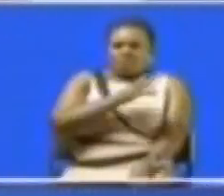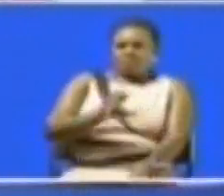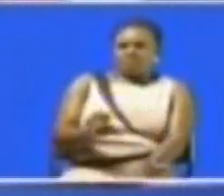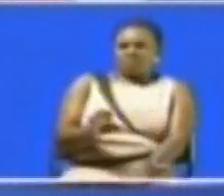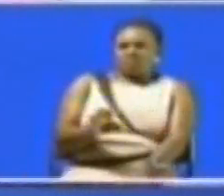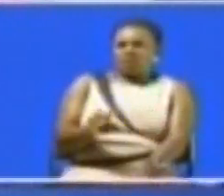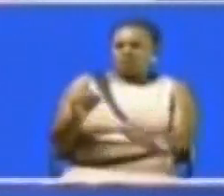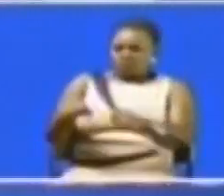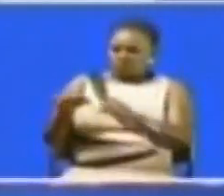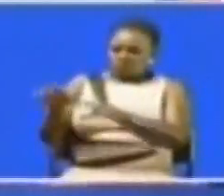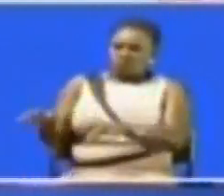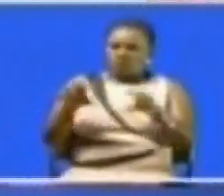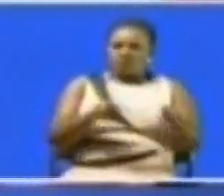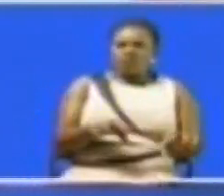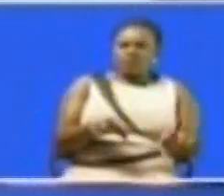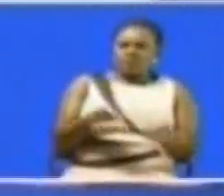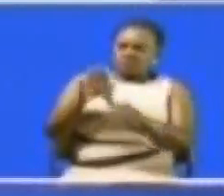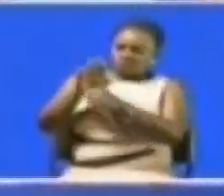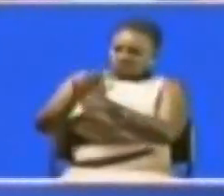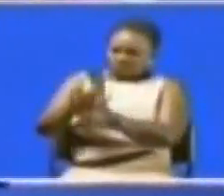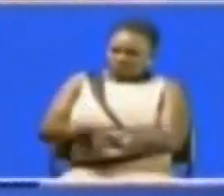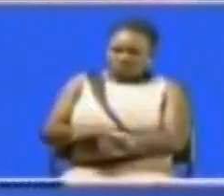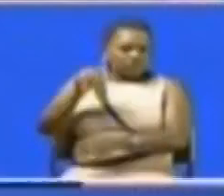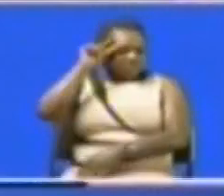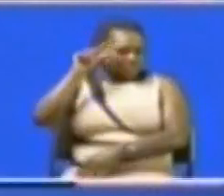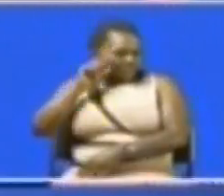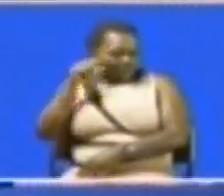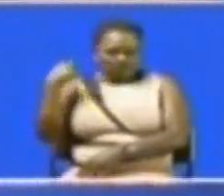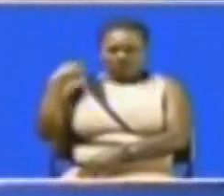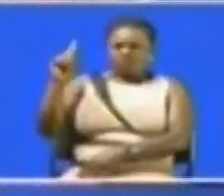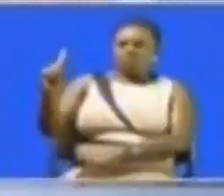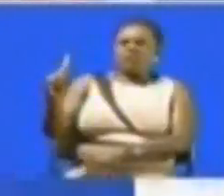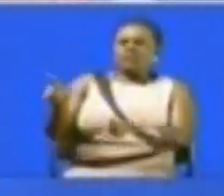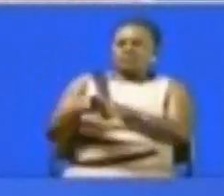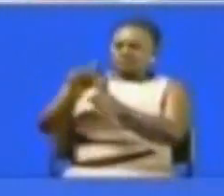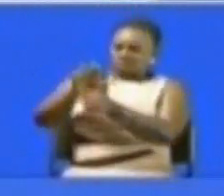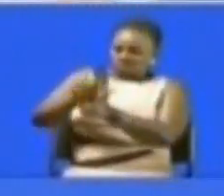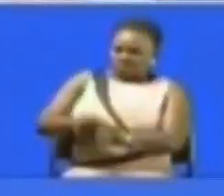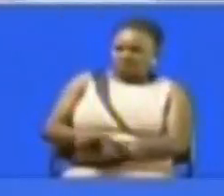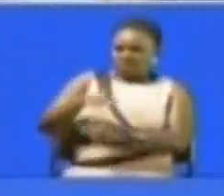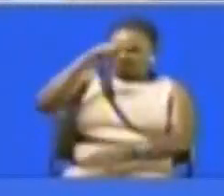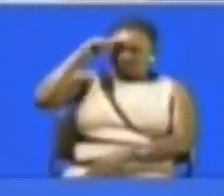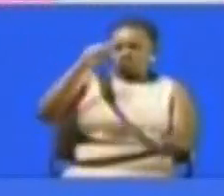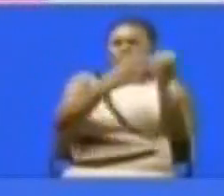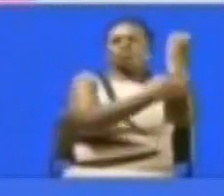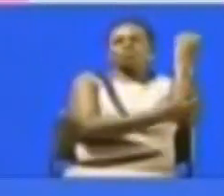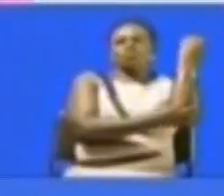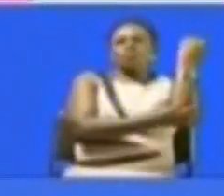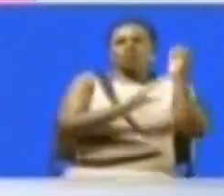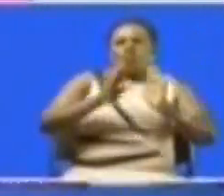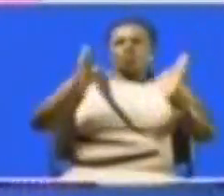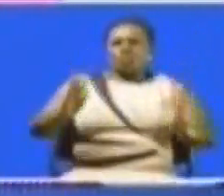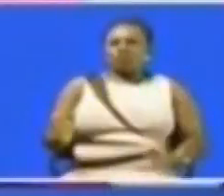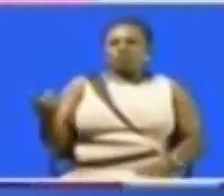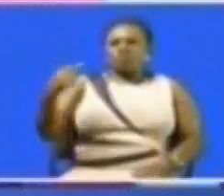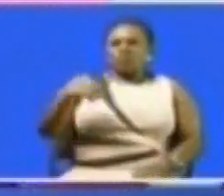you can suffer twice. You are being discriminated because of your gender, one, and you are being discriminated because we are poor. Nobody's coming